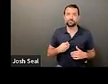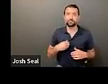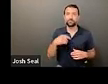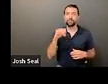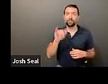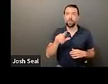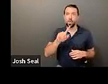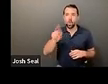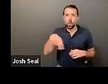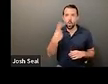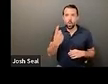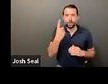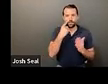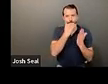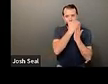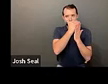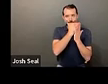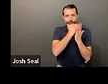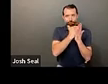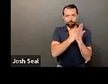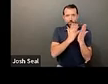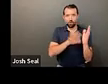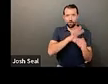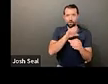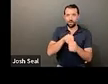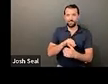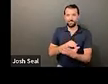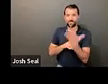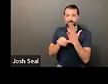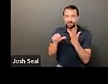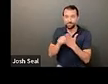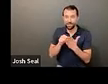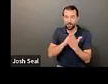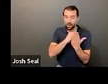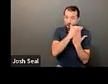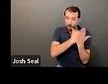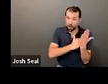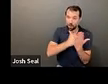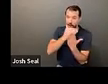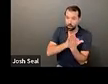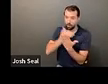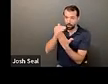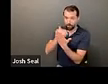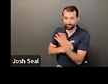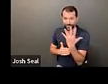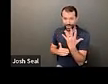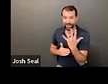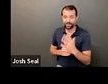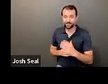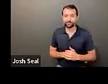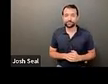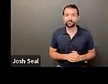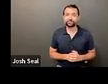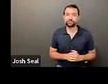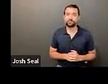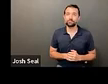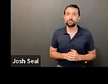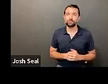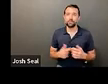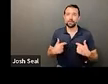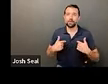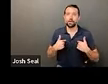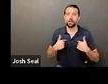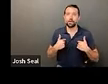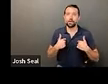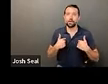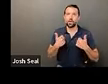are 5 pages that just cover the table of contents. And I did not even, you know, I looked at trying to make some